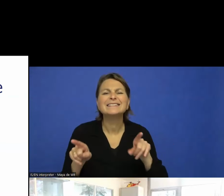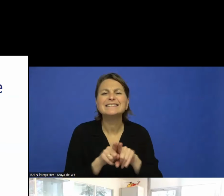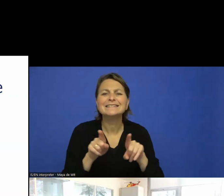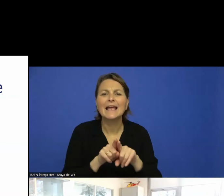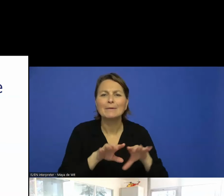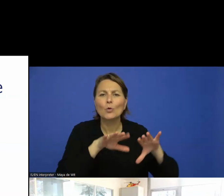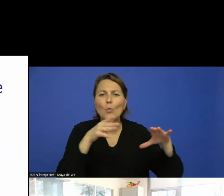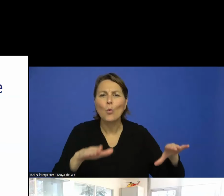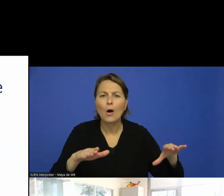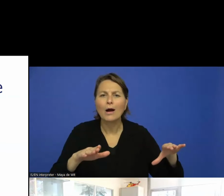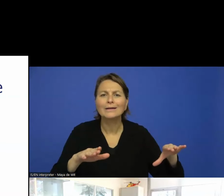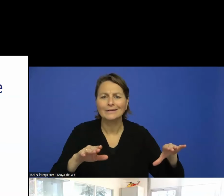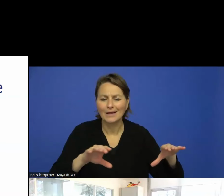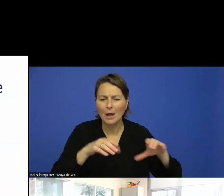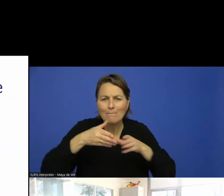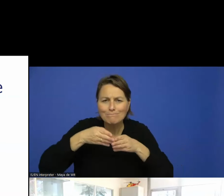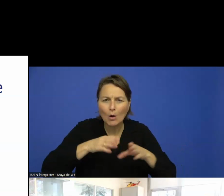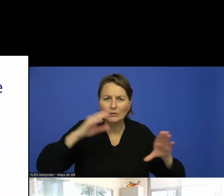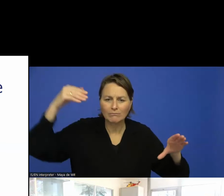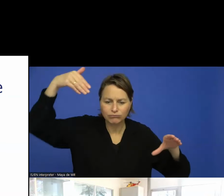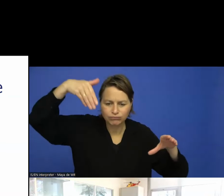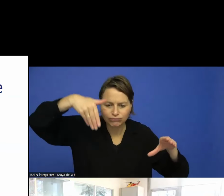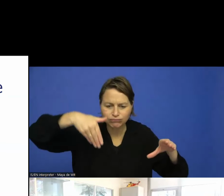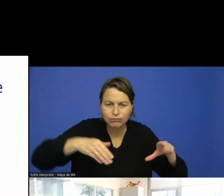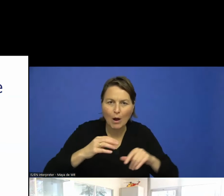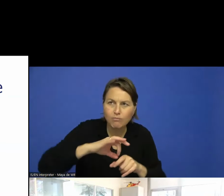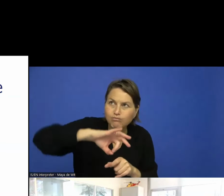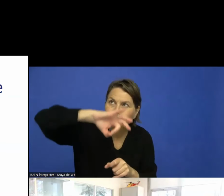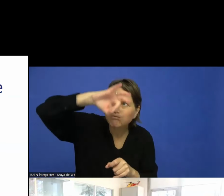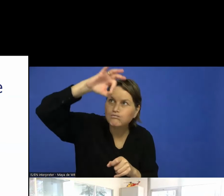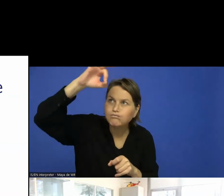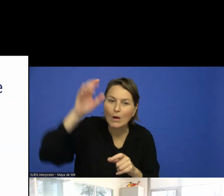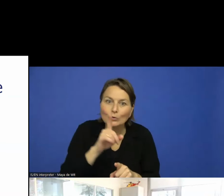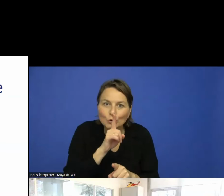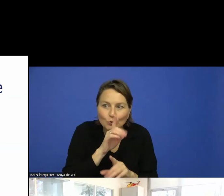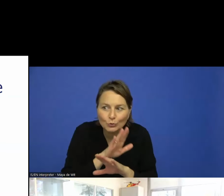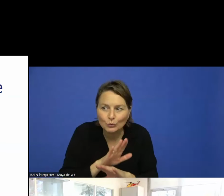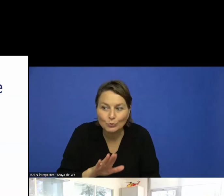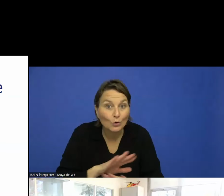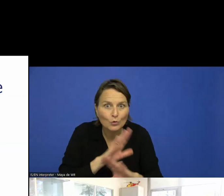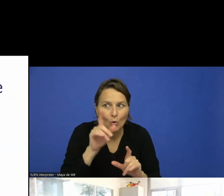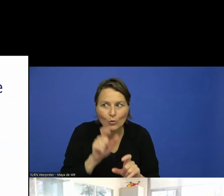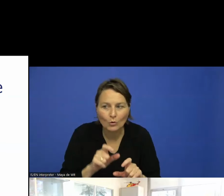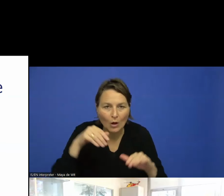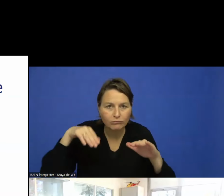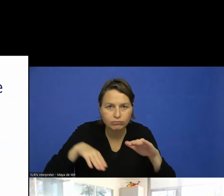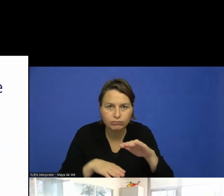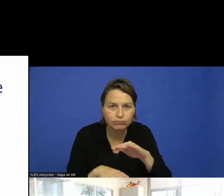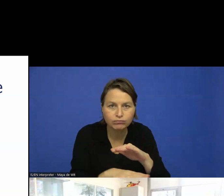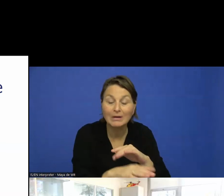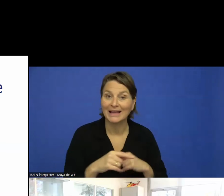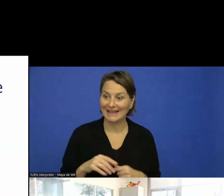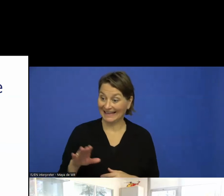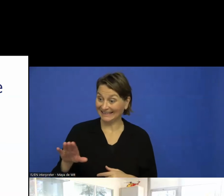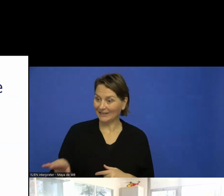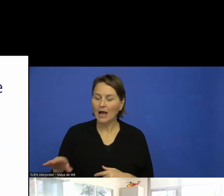to keep really quiet and still so nobody knows you're under the sea. And what comes out is a better scan image,